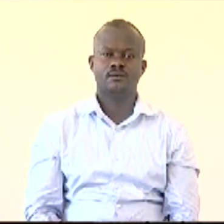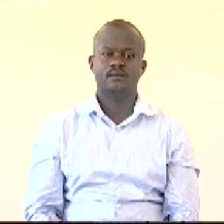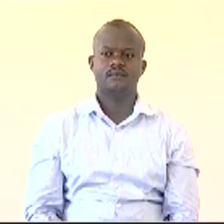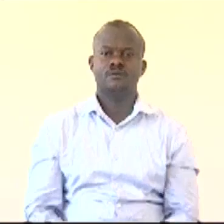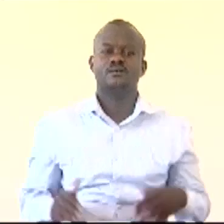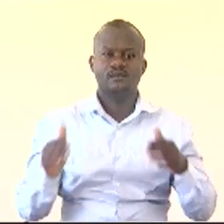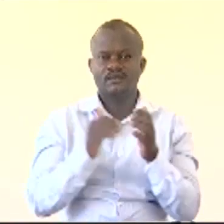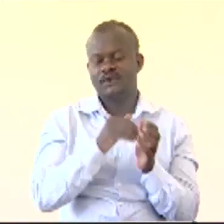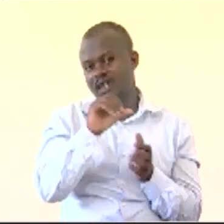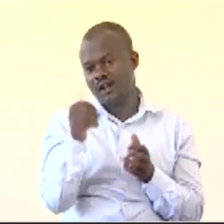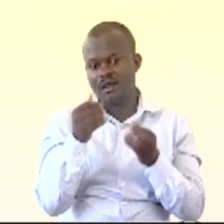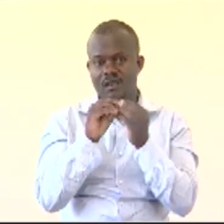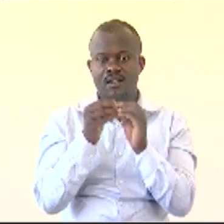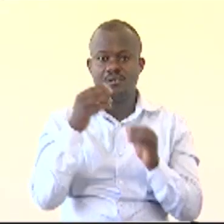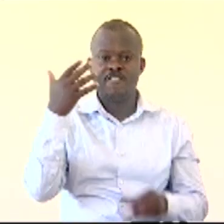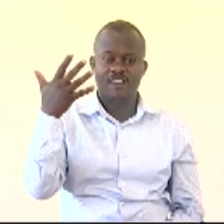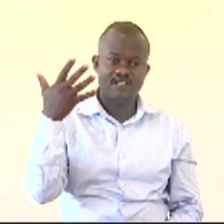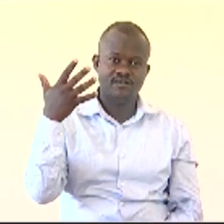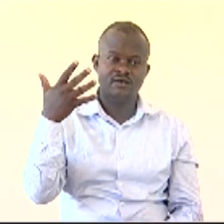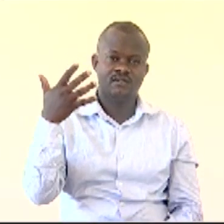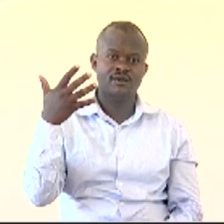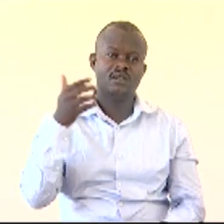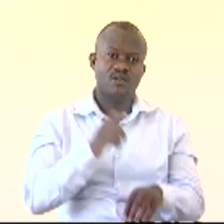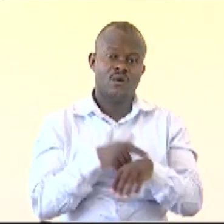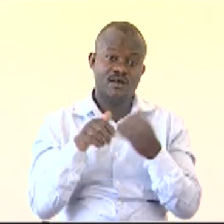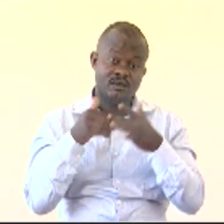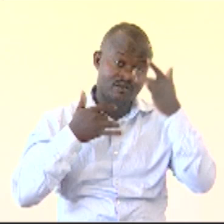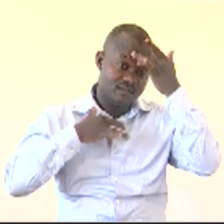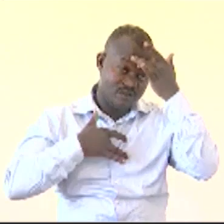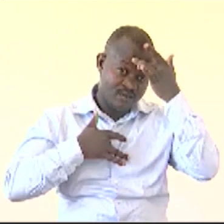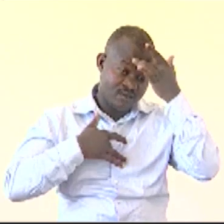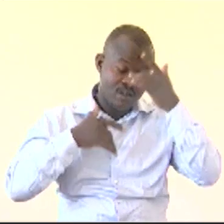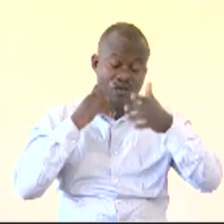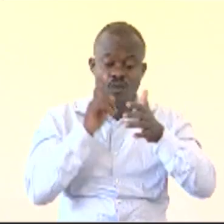Another, number 5, once infected, what do you do?